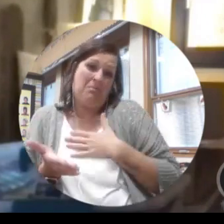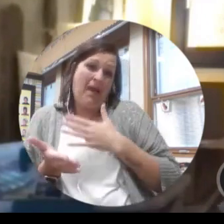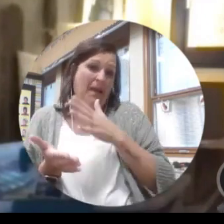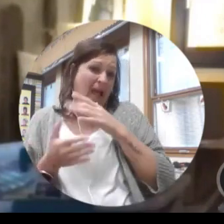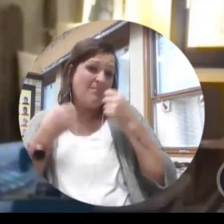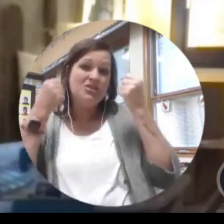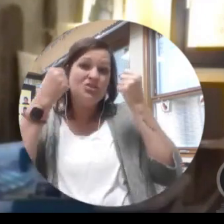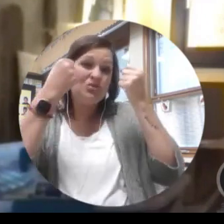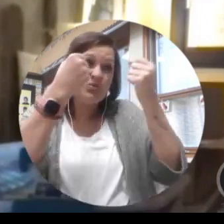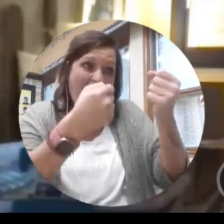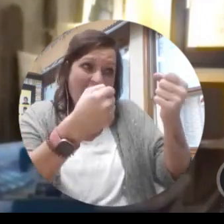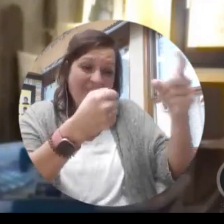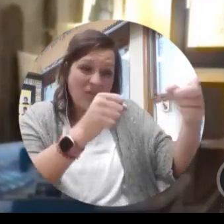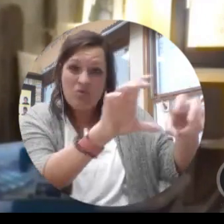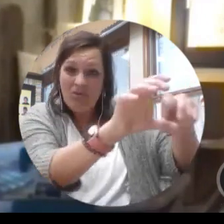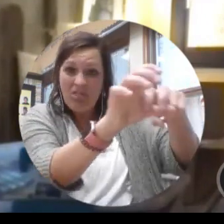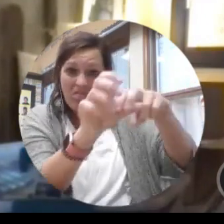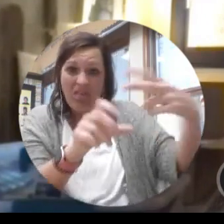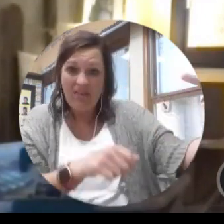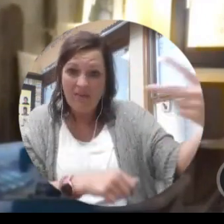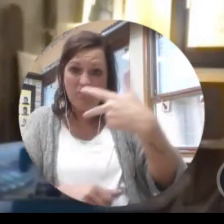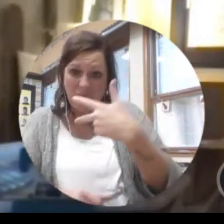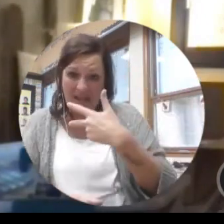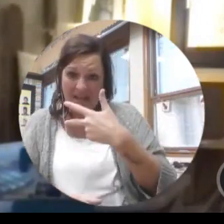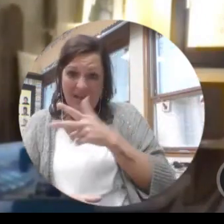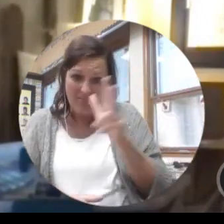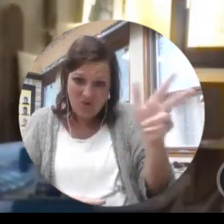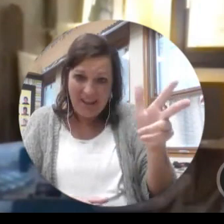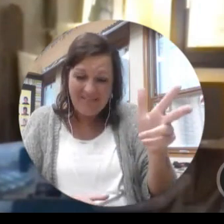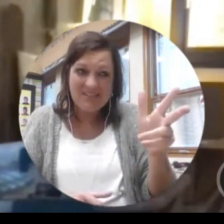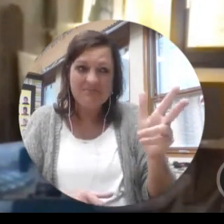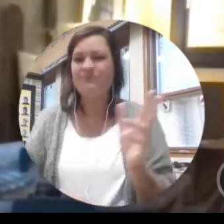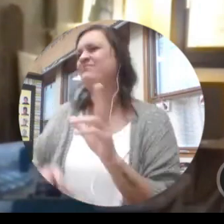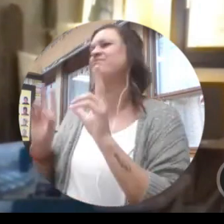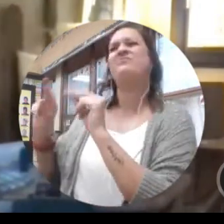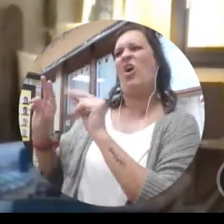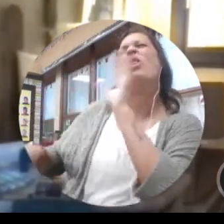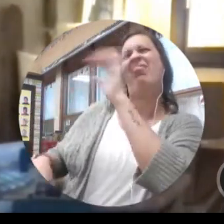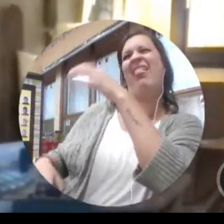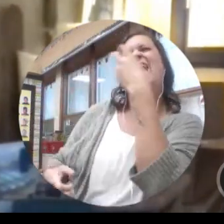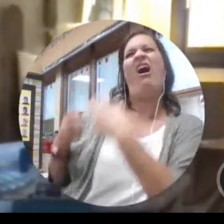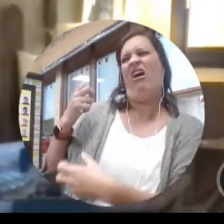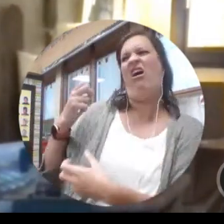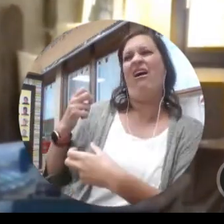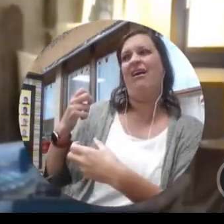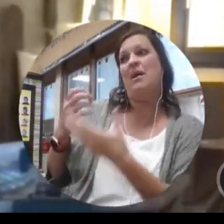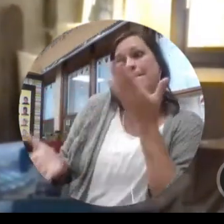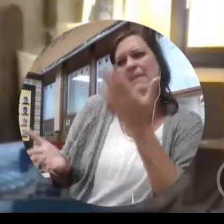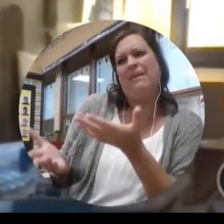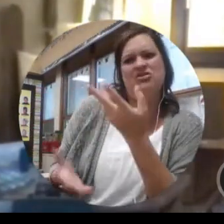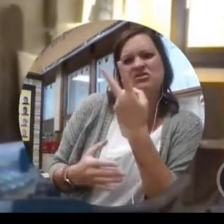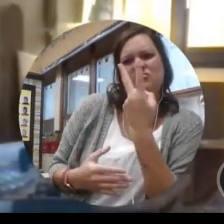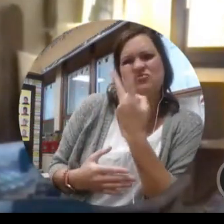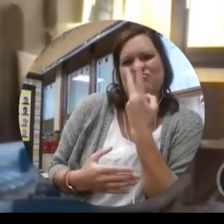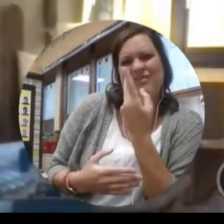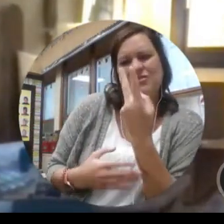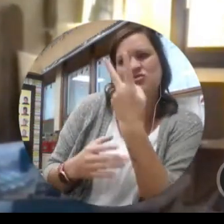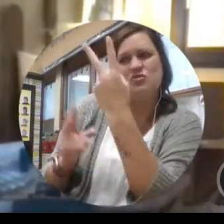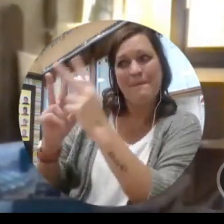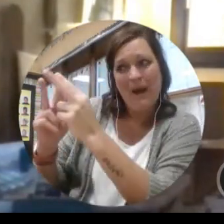you up and bring you home," I offered. "It's too complicated. Let's just work in twos," Iris said. Me and Leah, and you and